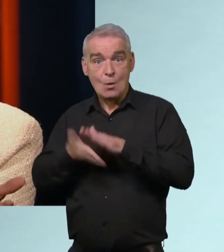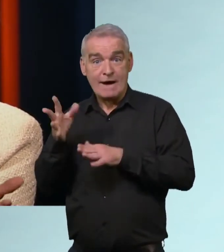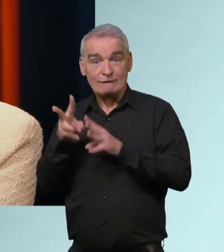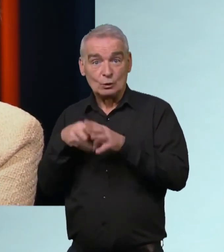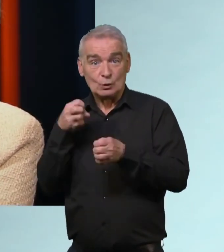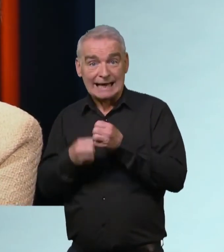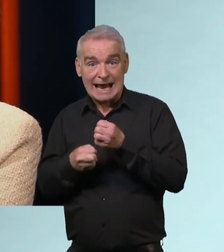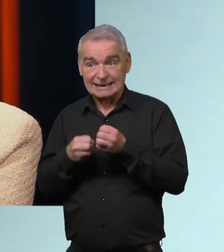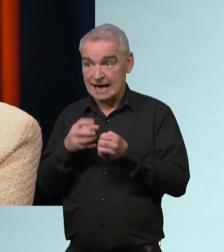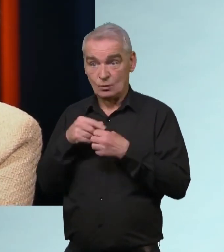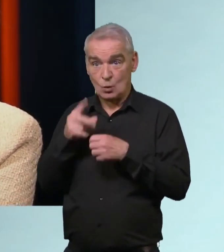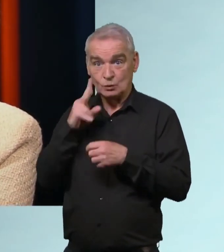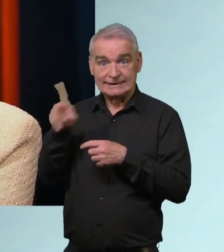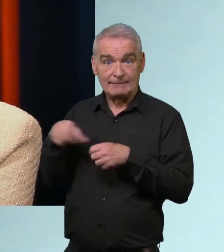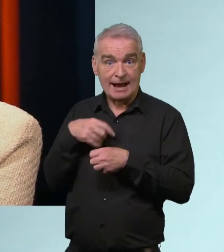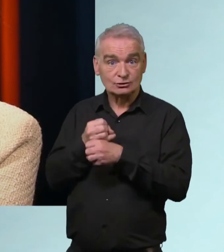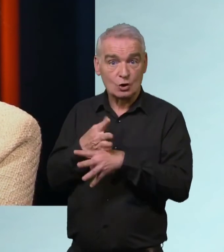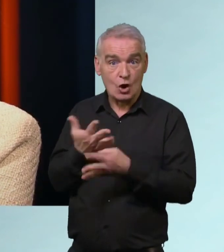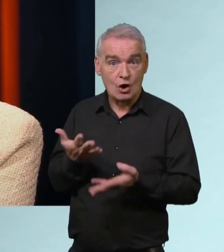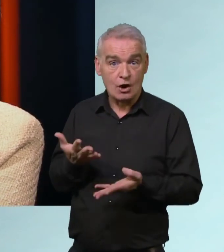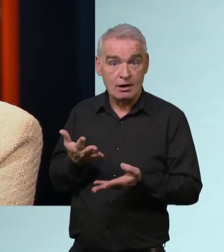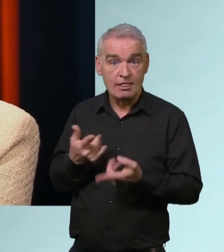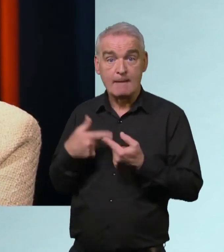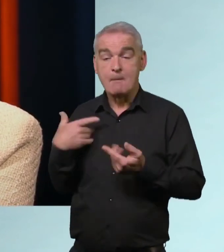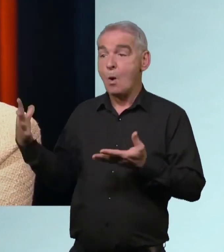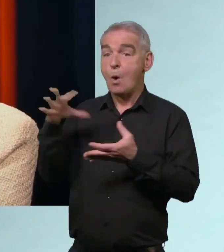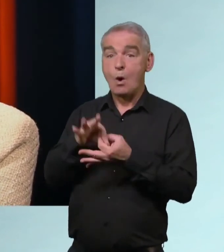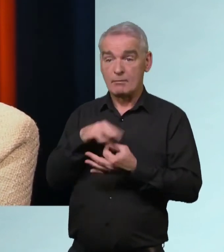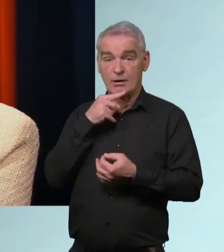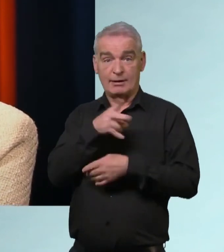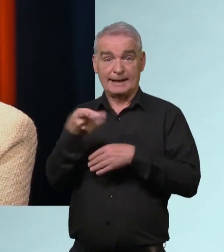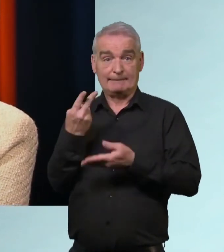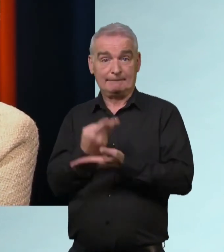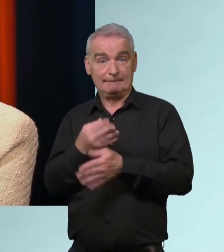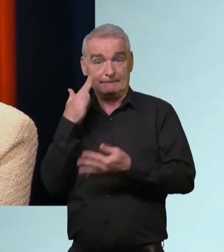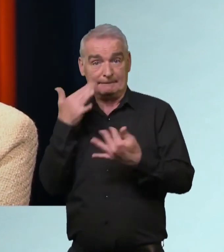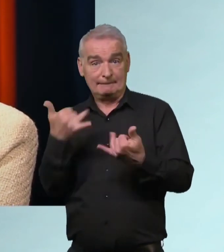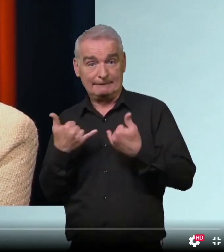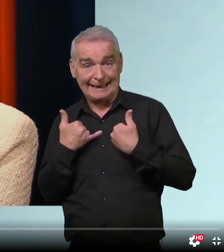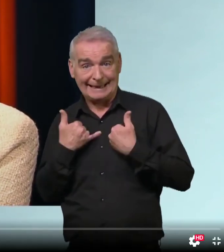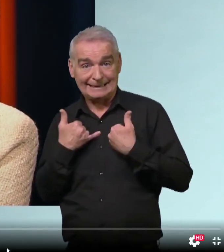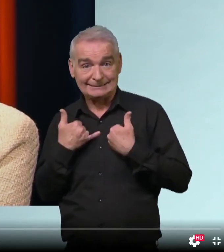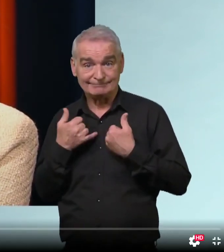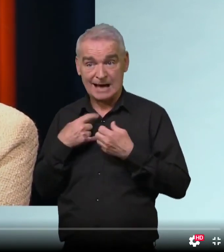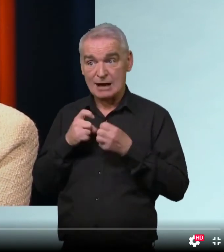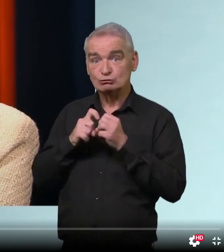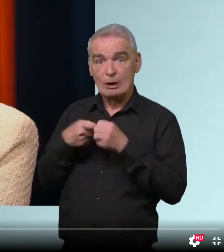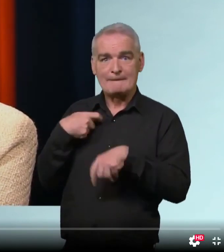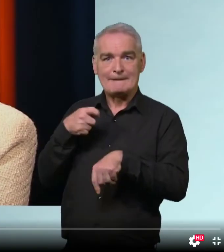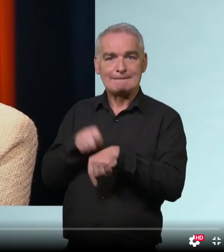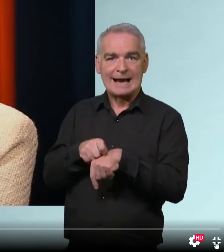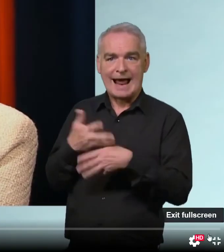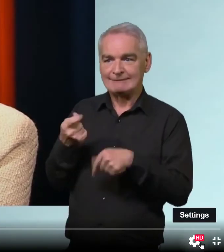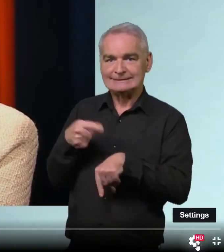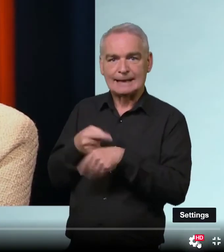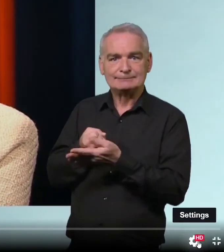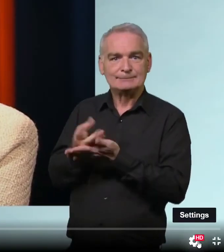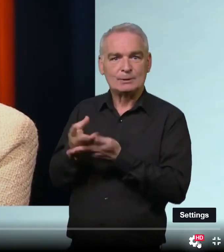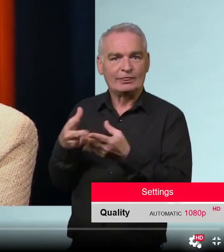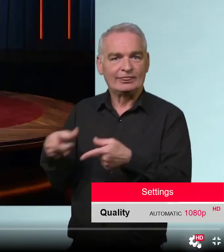weekend. No, I wouldn't see them at all. Yeah. You know, I would come home and they're all in their beds. So I thought, when I've got time, I spend it with